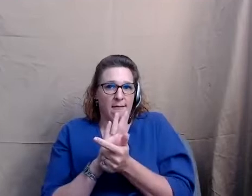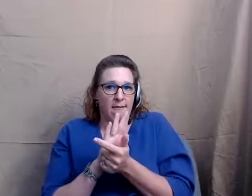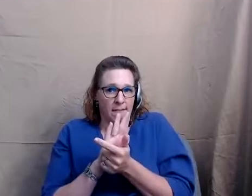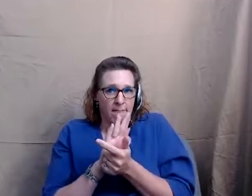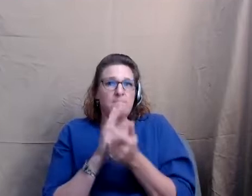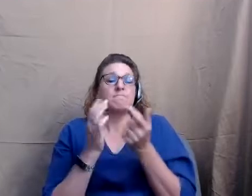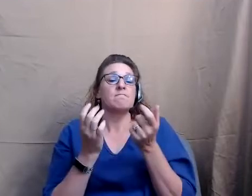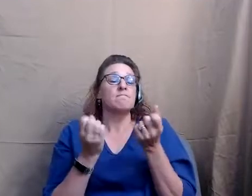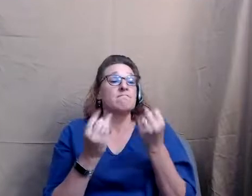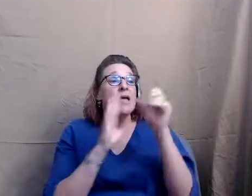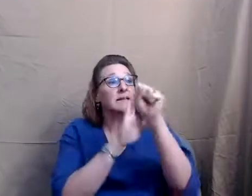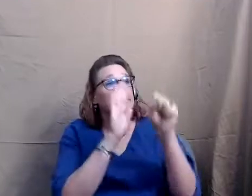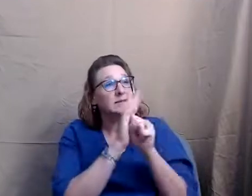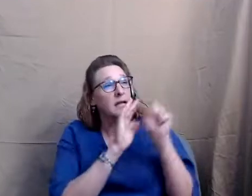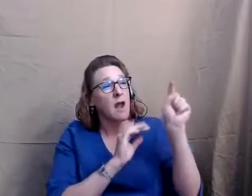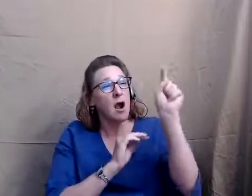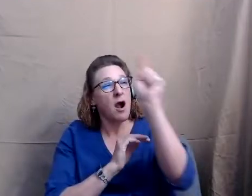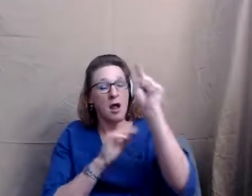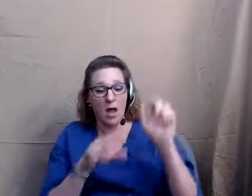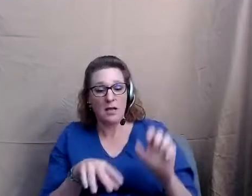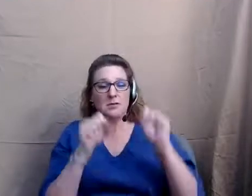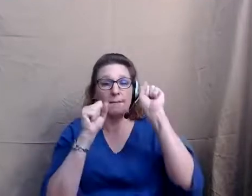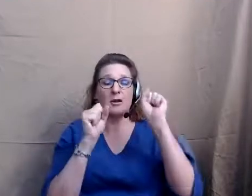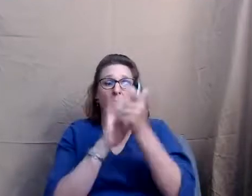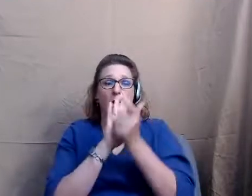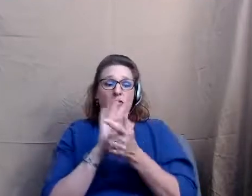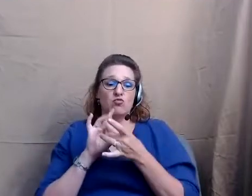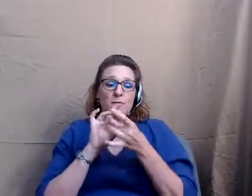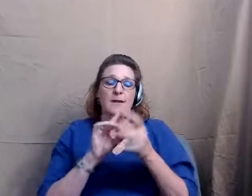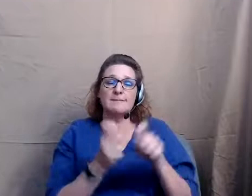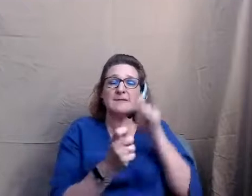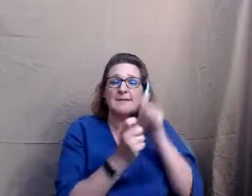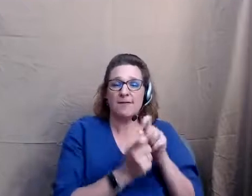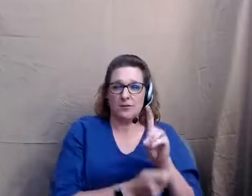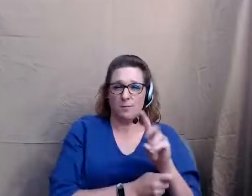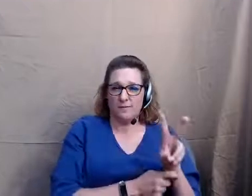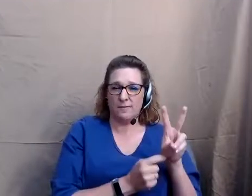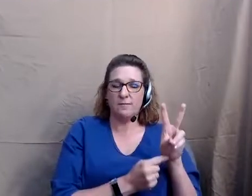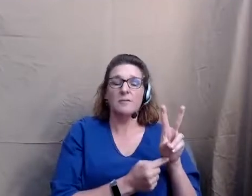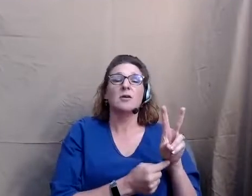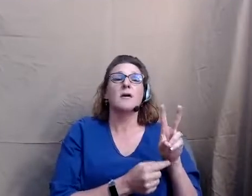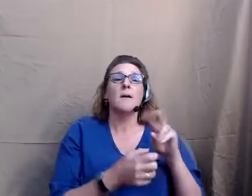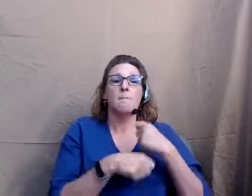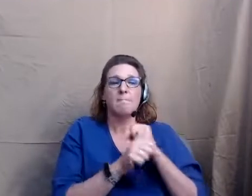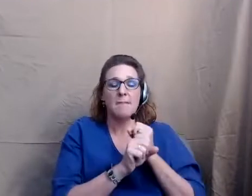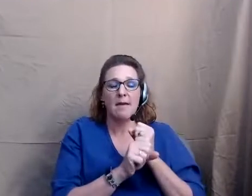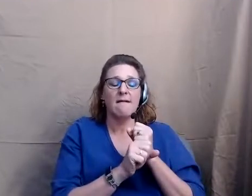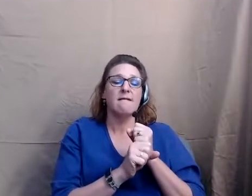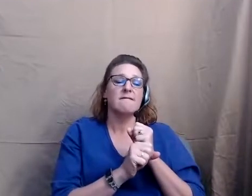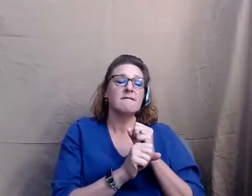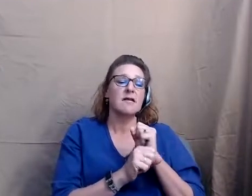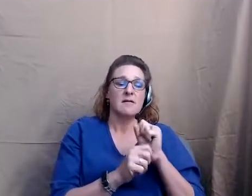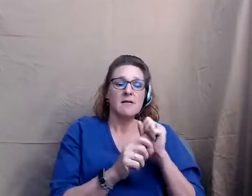many states adopted laws that were specific to intimate partner violence, that specifically made violence against a partner